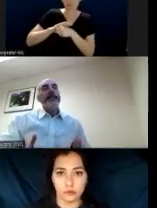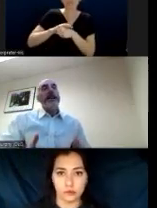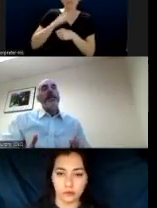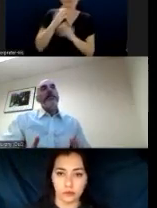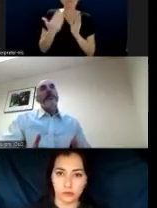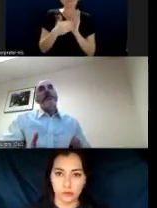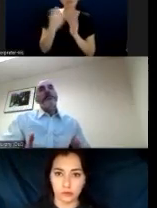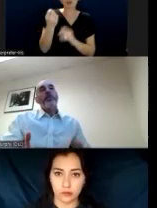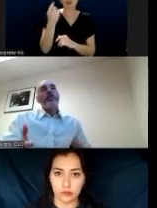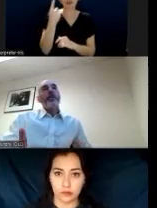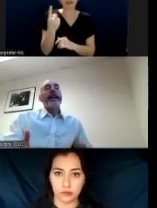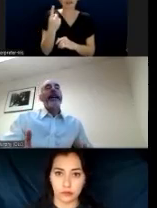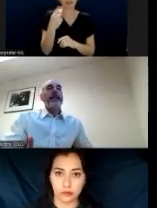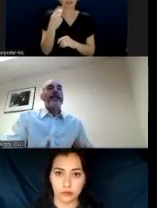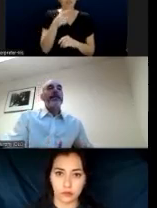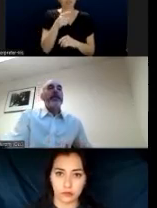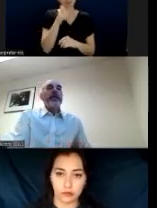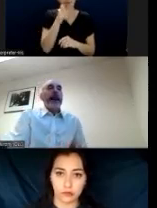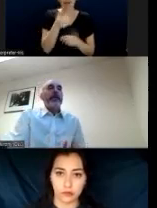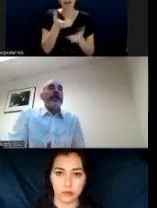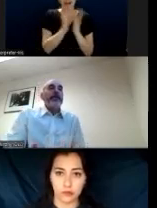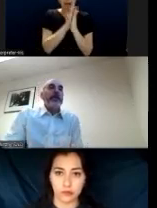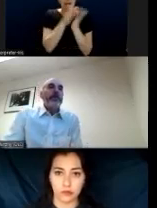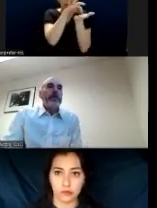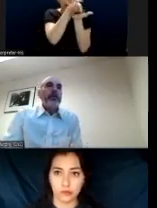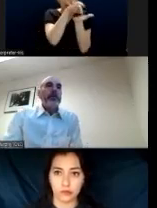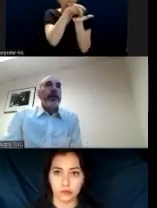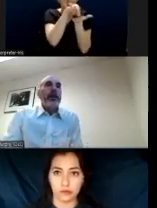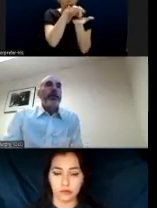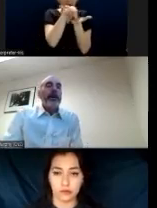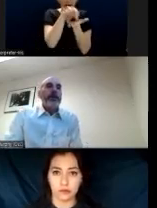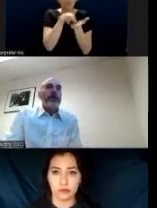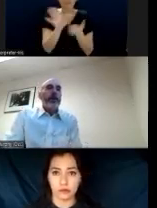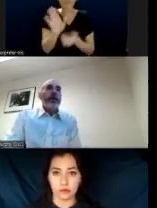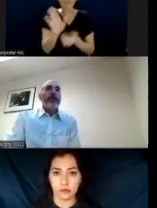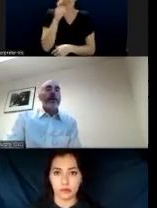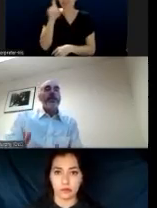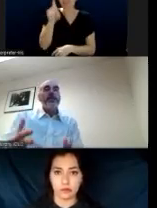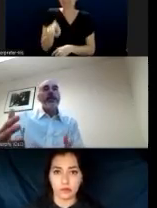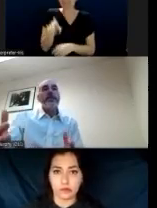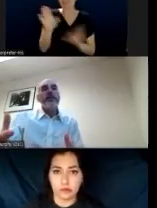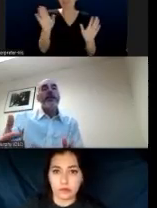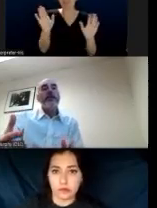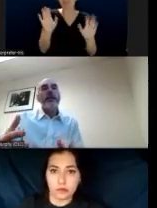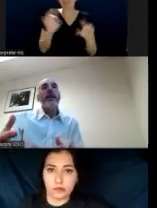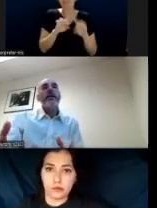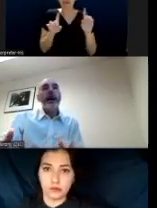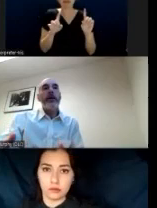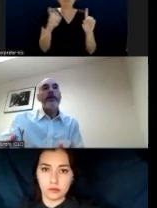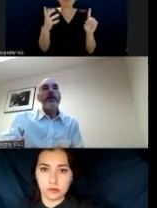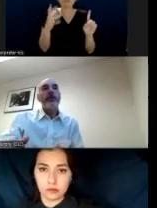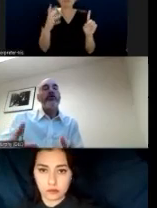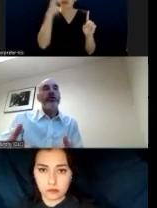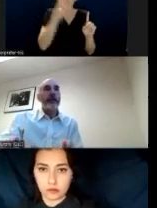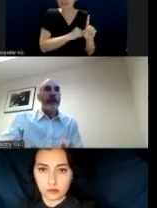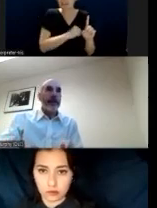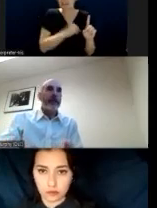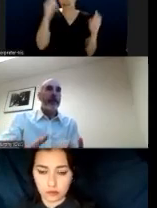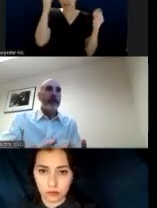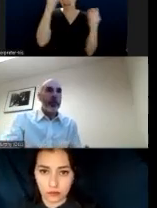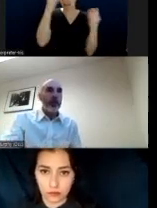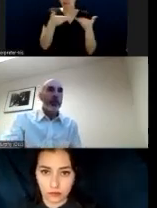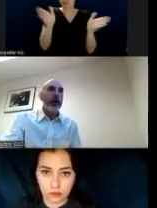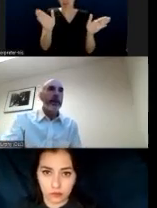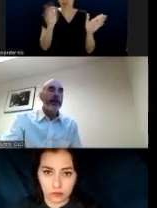again, we're not going to ask that you count every parking space in the parking lot, but think about just generally,